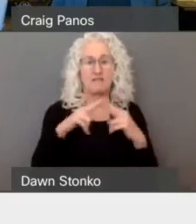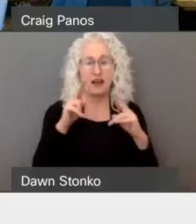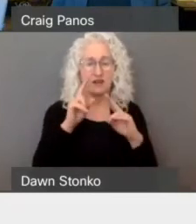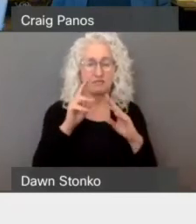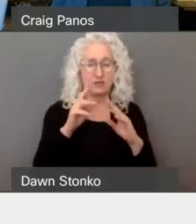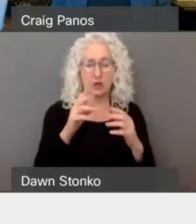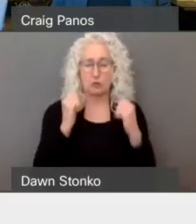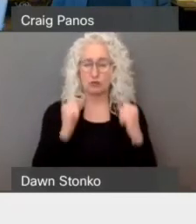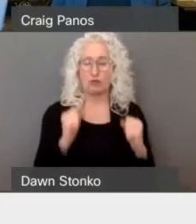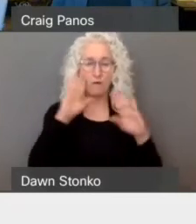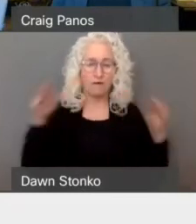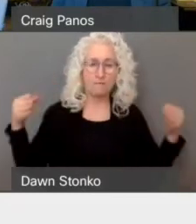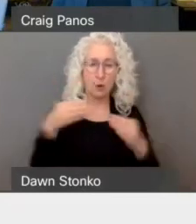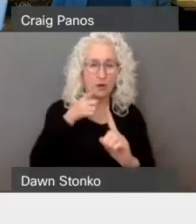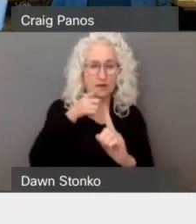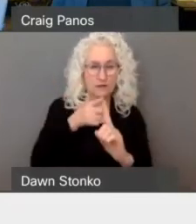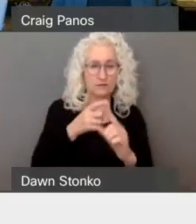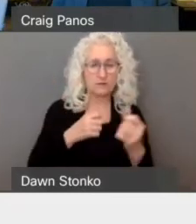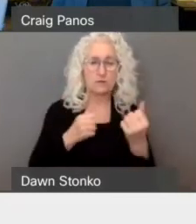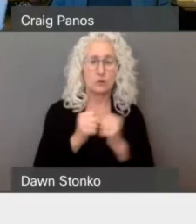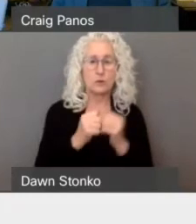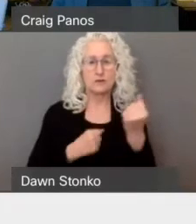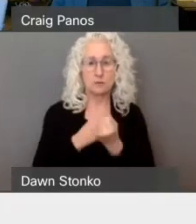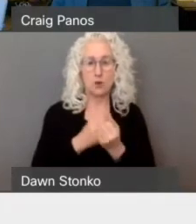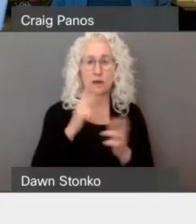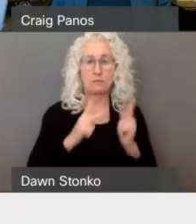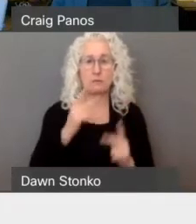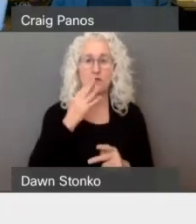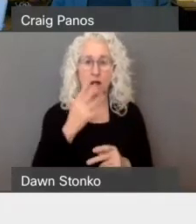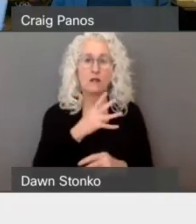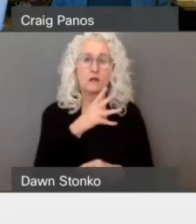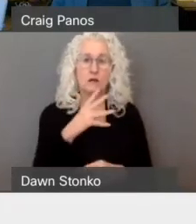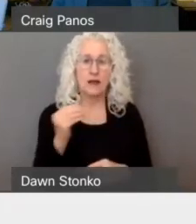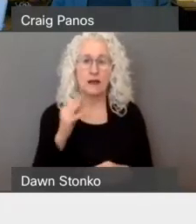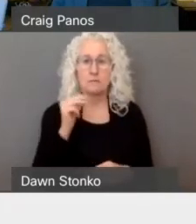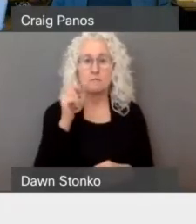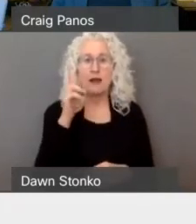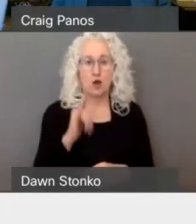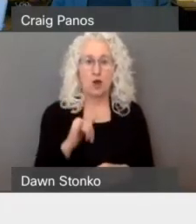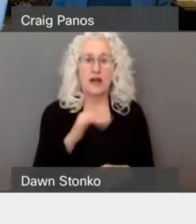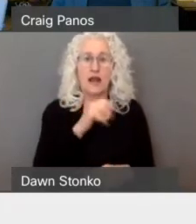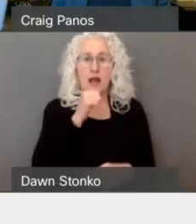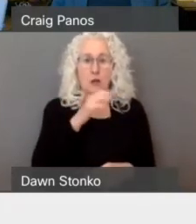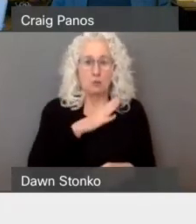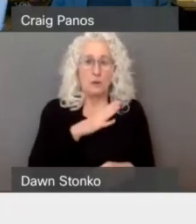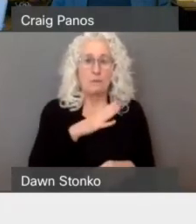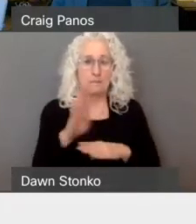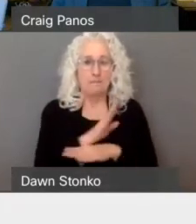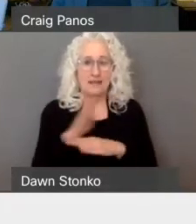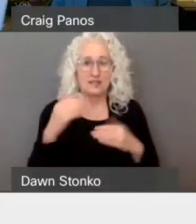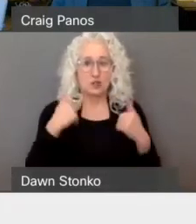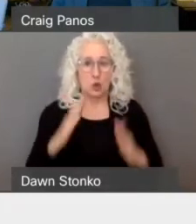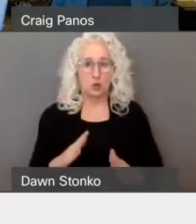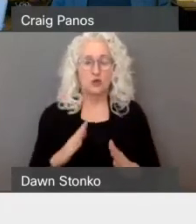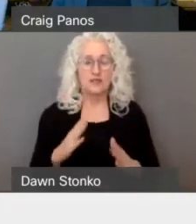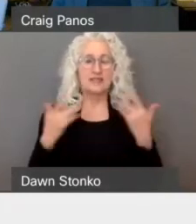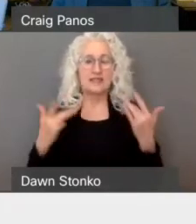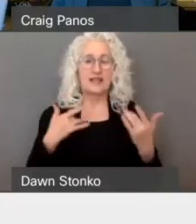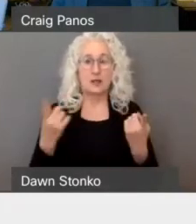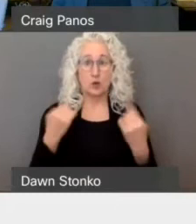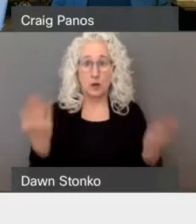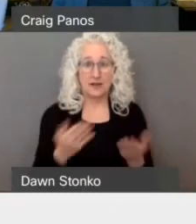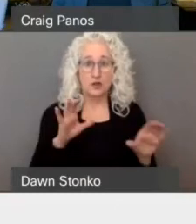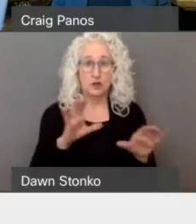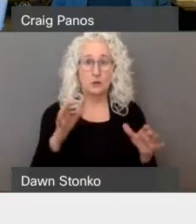in supporting people of color, minority-owned businesses, and women on their journey. So really excited to be here today, doing events like this, working with